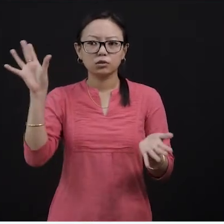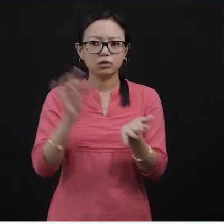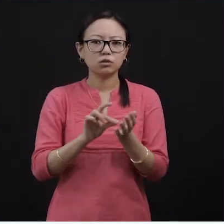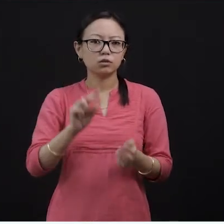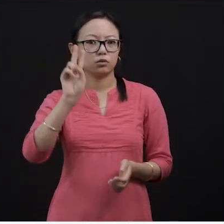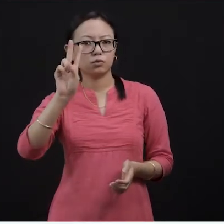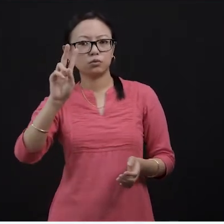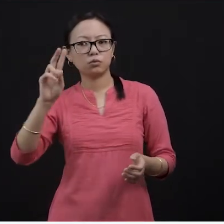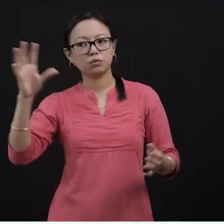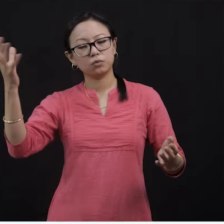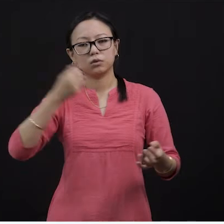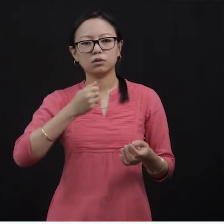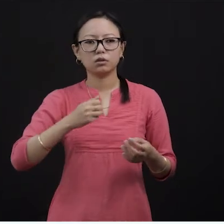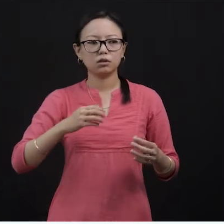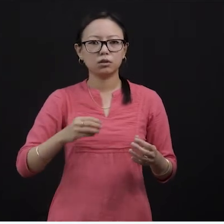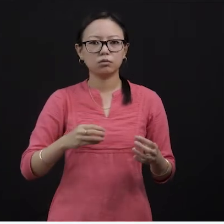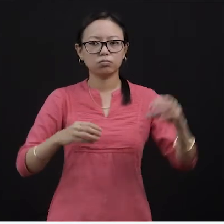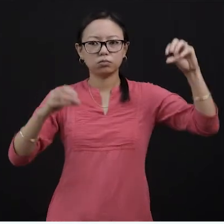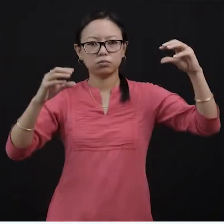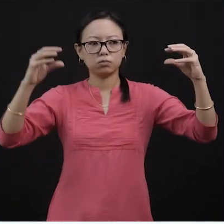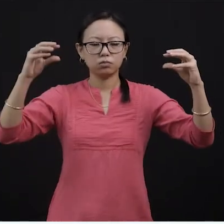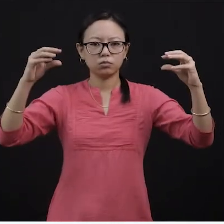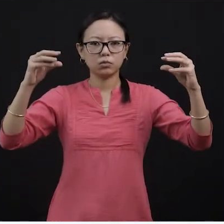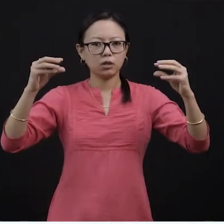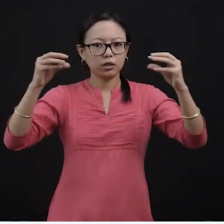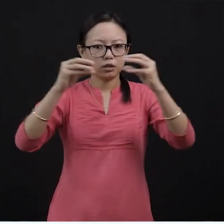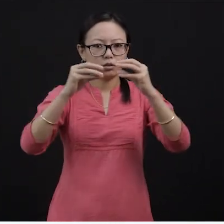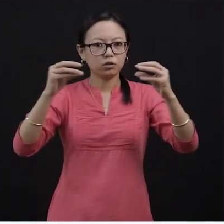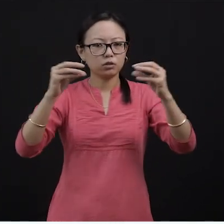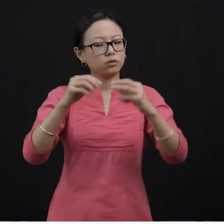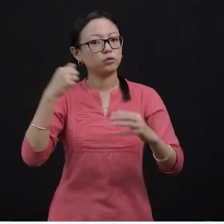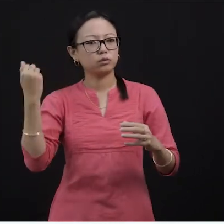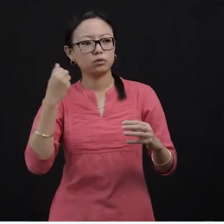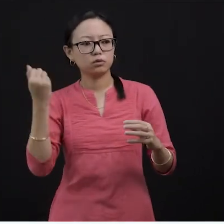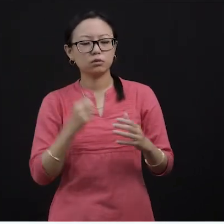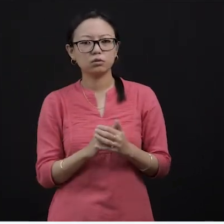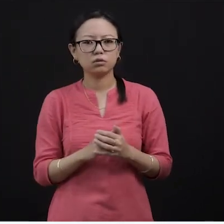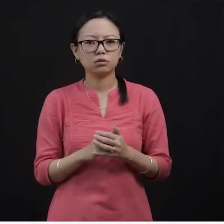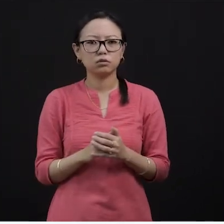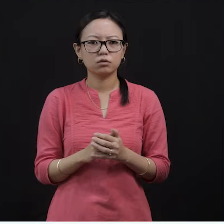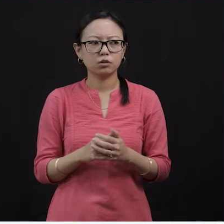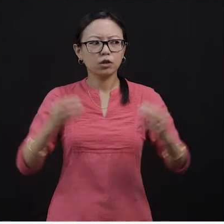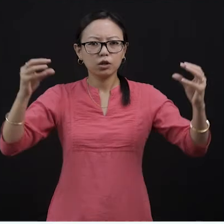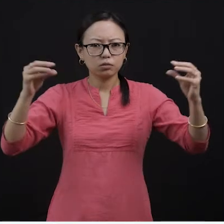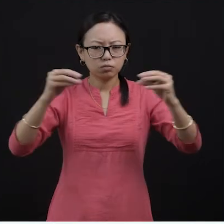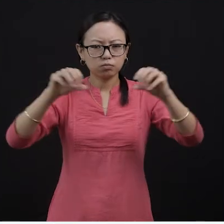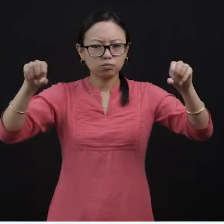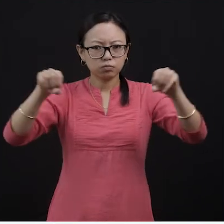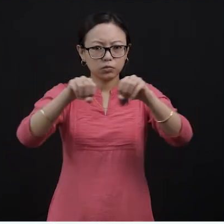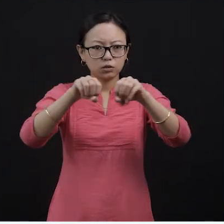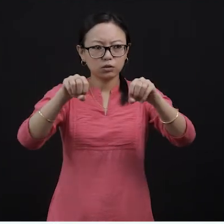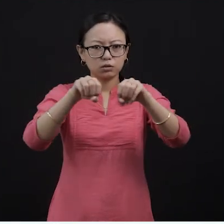So those areas where we get the force of attraction, it is magnetic field.